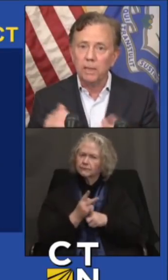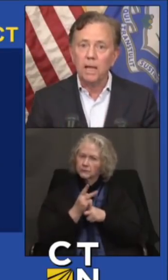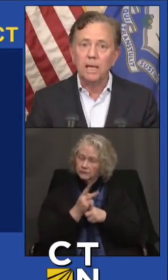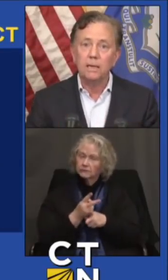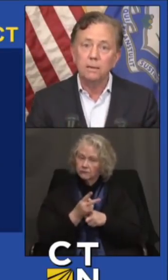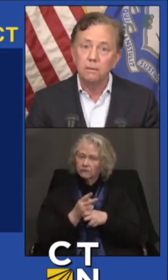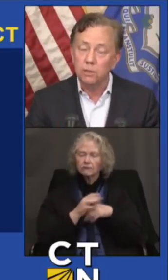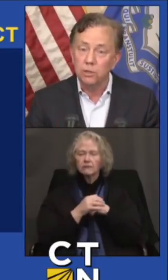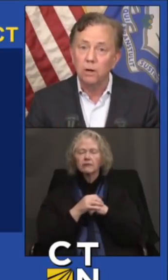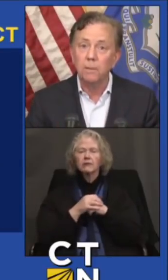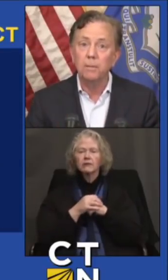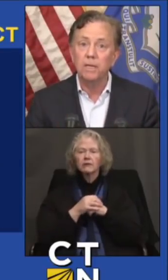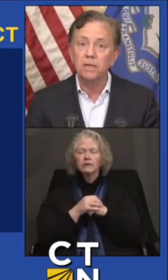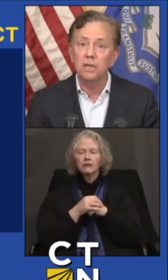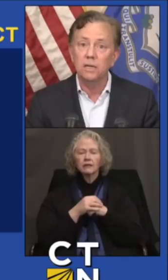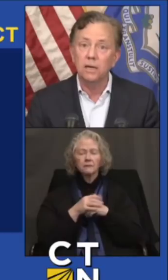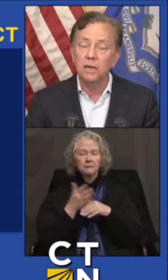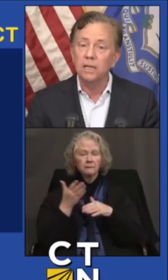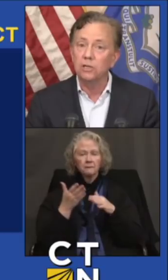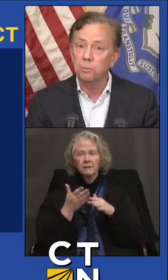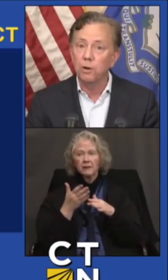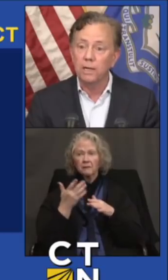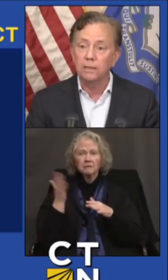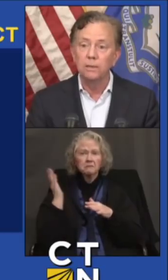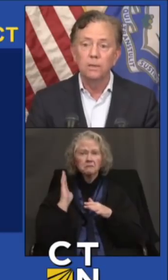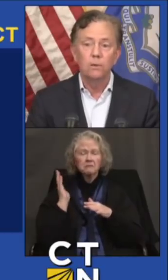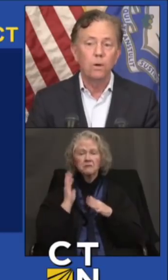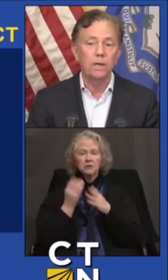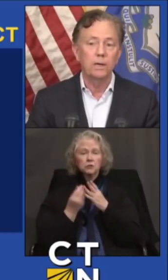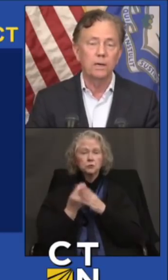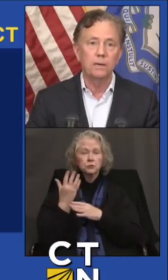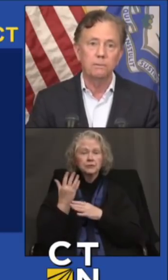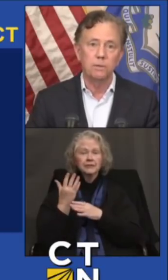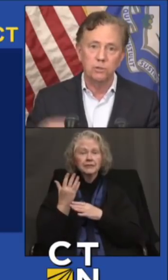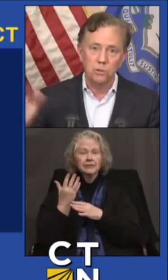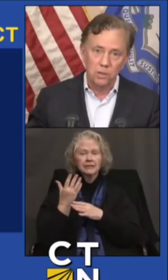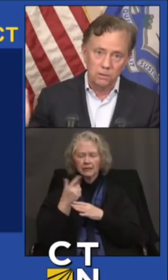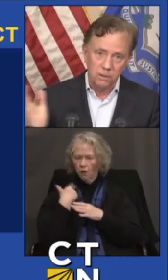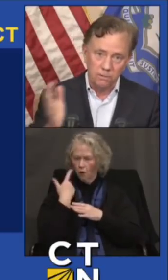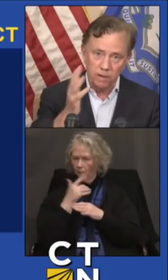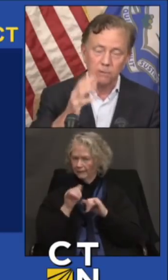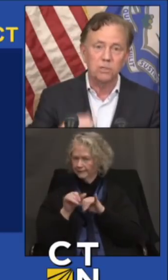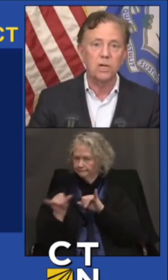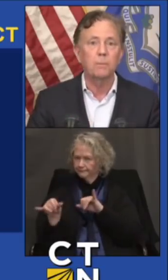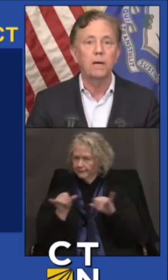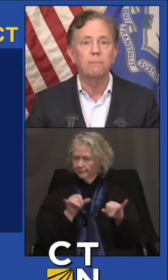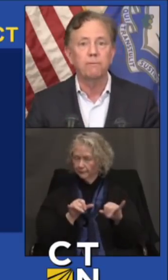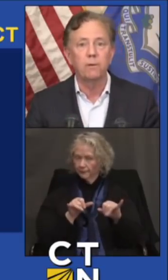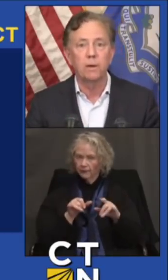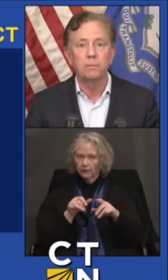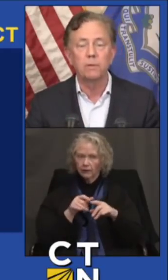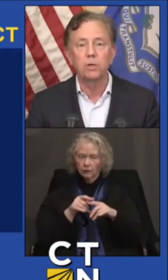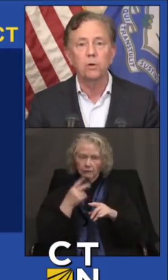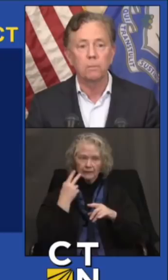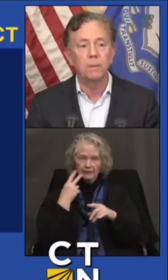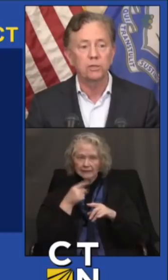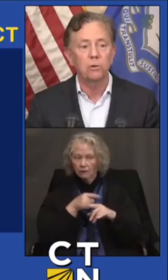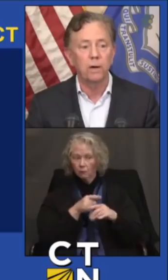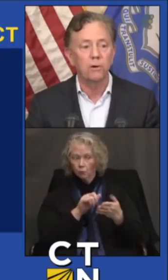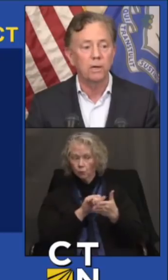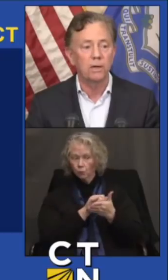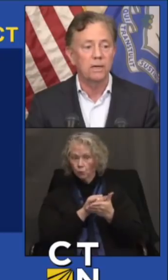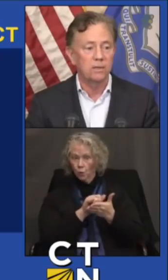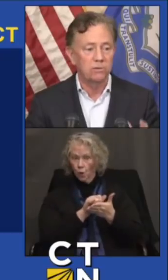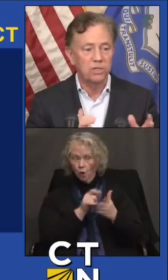little bit like the chart maybe did in the spring when you saw the virus coming up from the New York